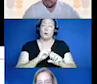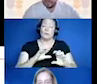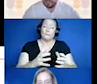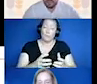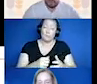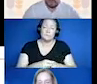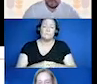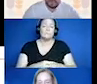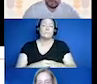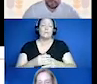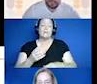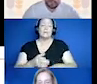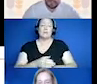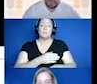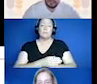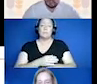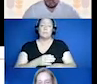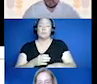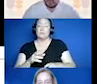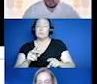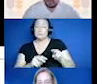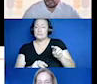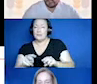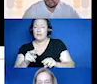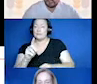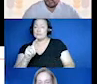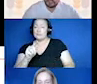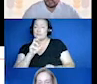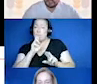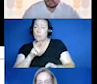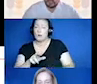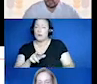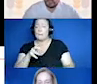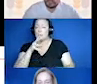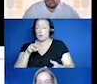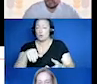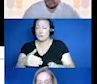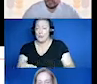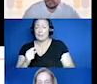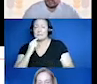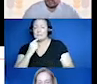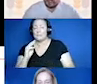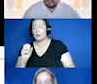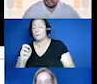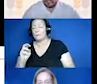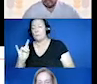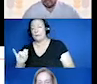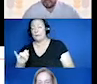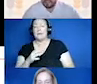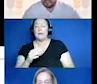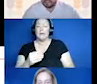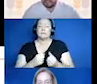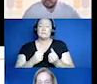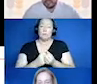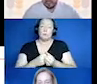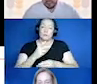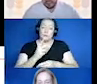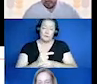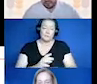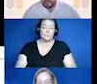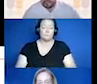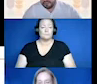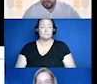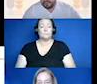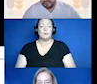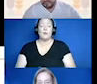capacity, improving surveillance and data reporting of maternal deaths and severe maternal morbidity, and supporting systems of care.